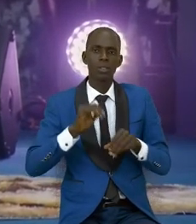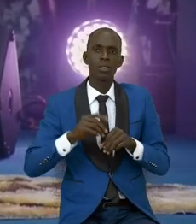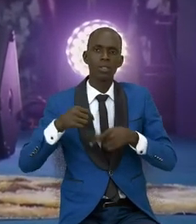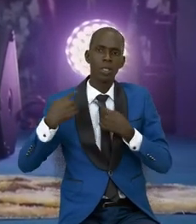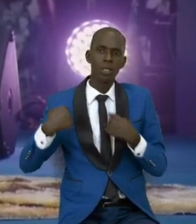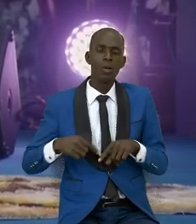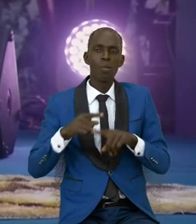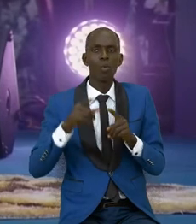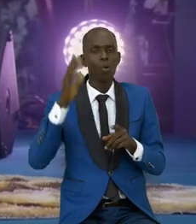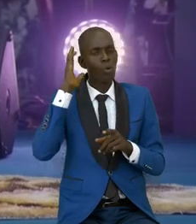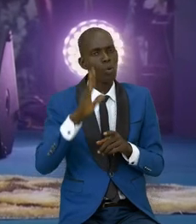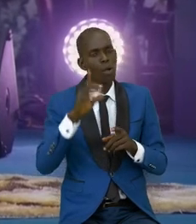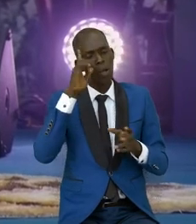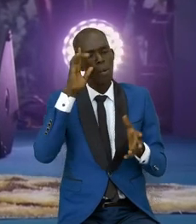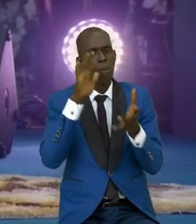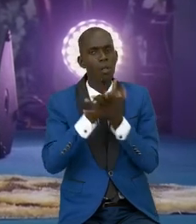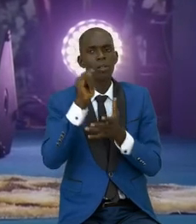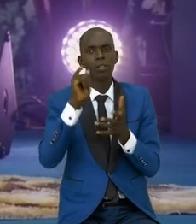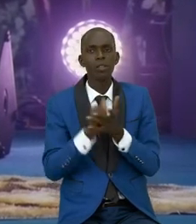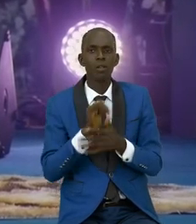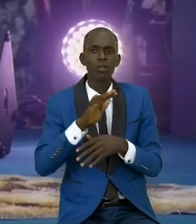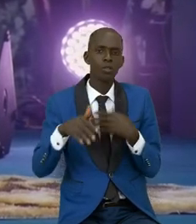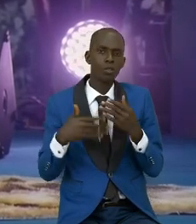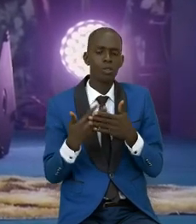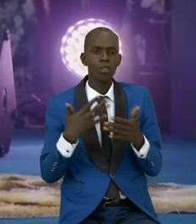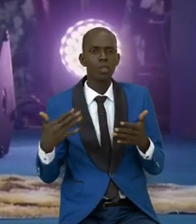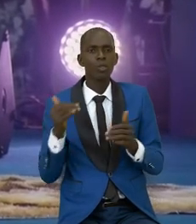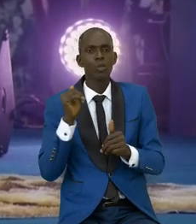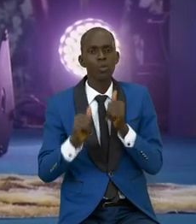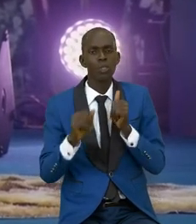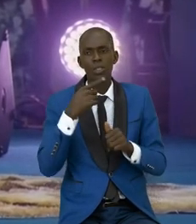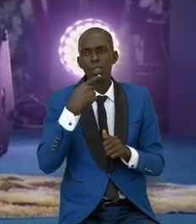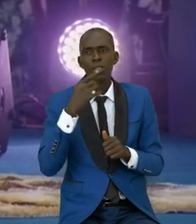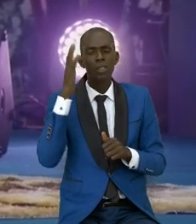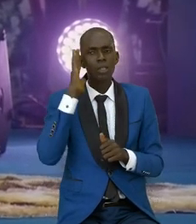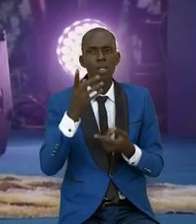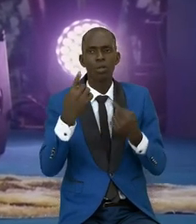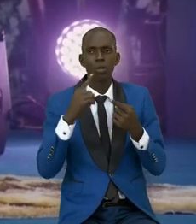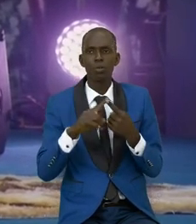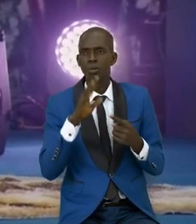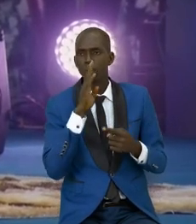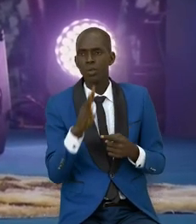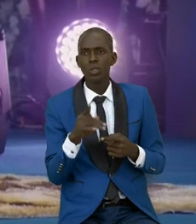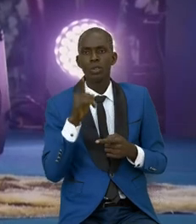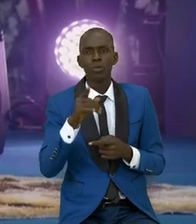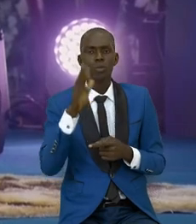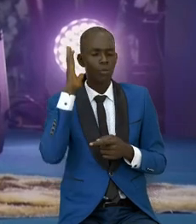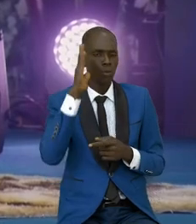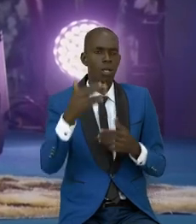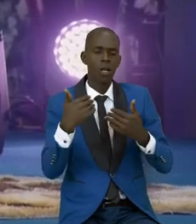shall believe that those things which he says shall come to pass,